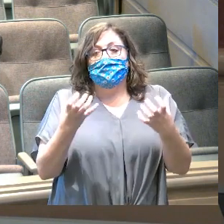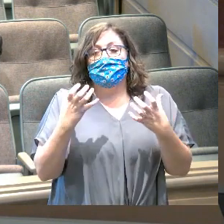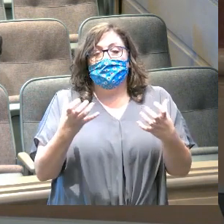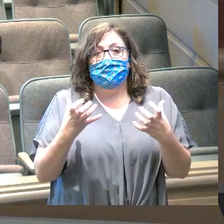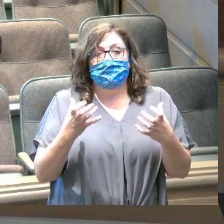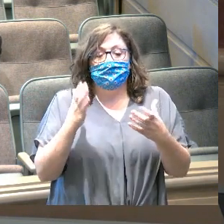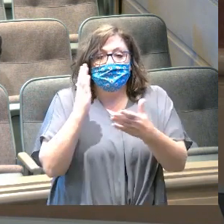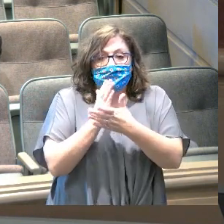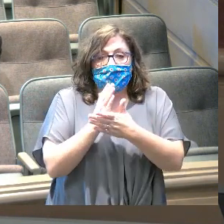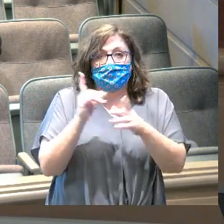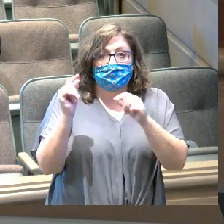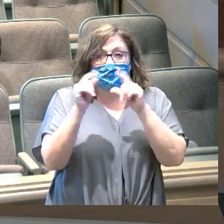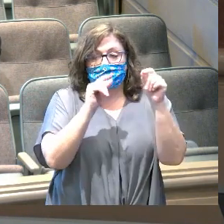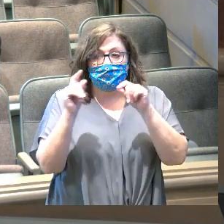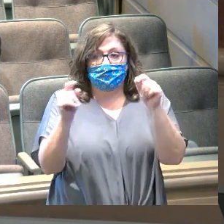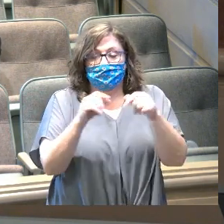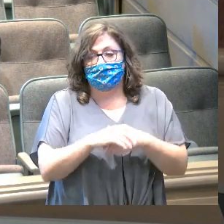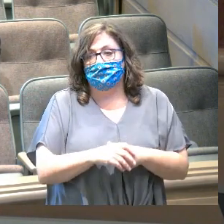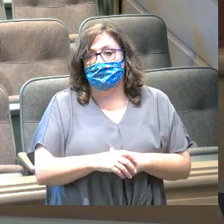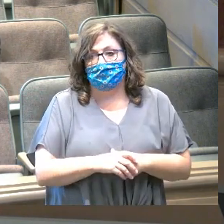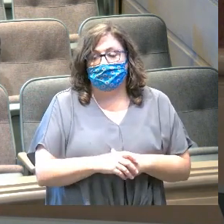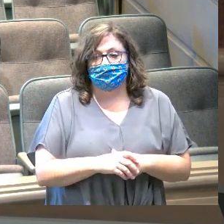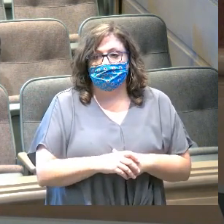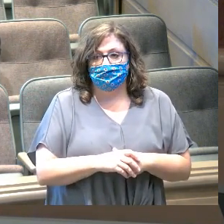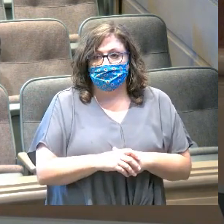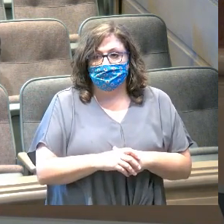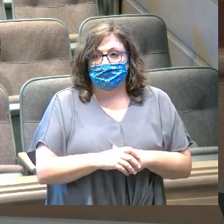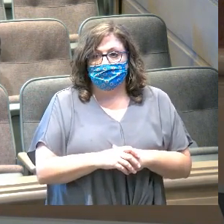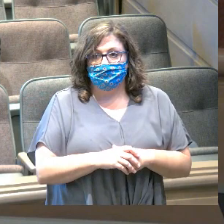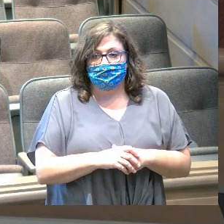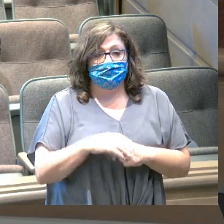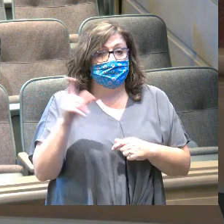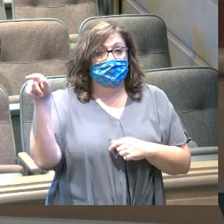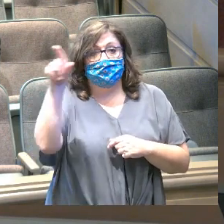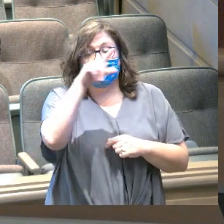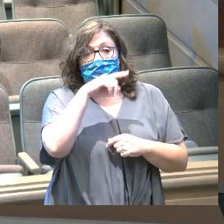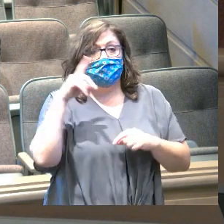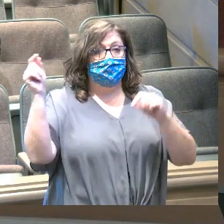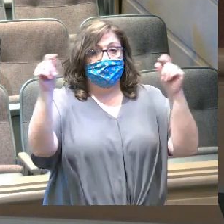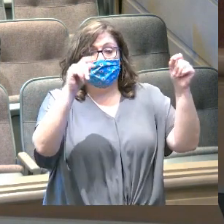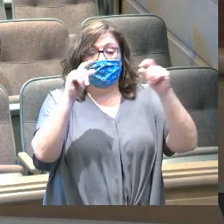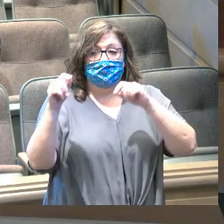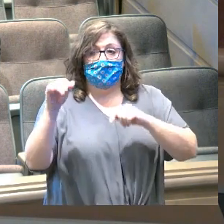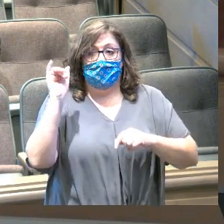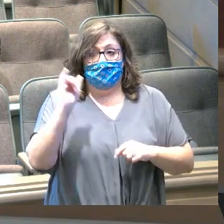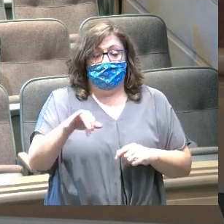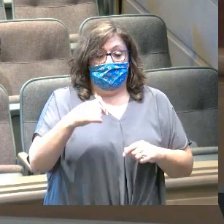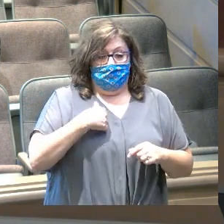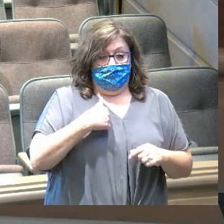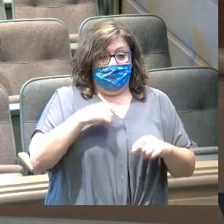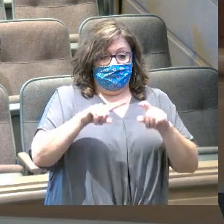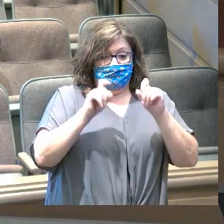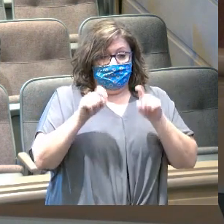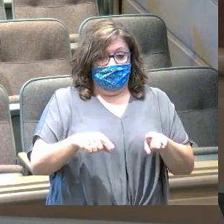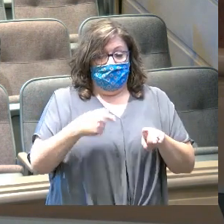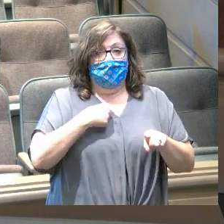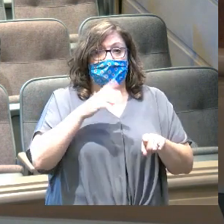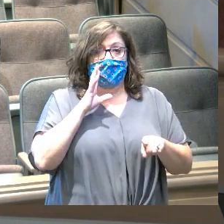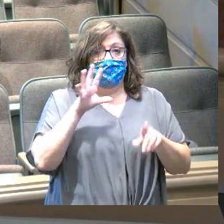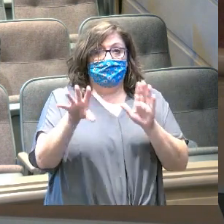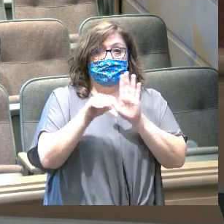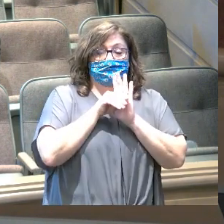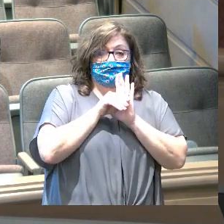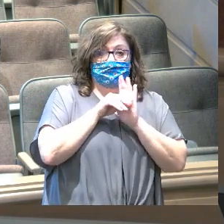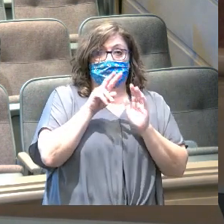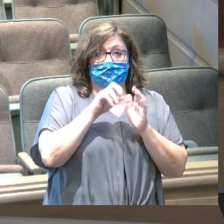rumor, the myth, the urban legend that's been out there that somehow by getting tested, you're going to get exposed to the virus.